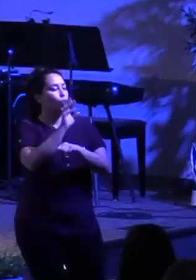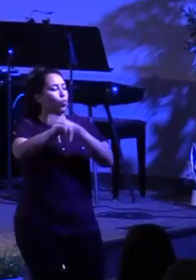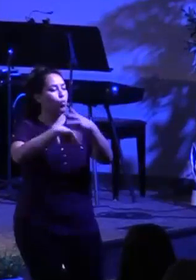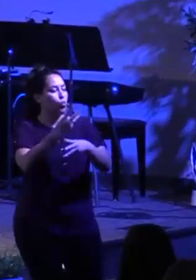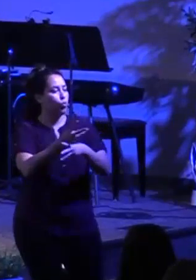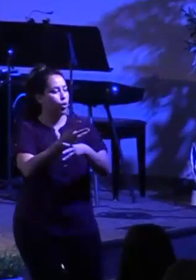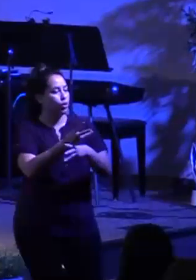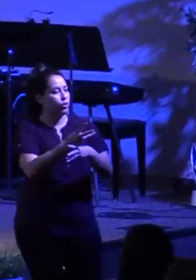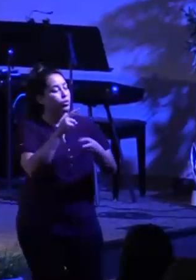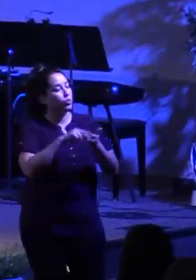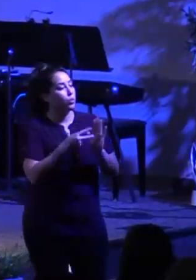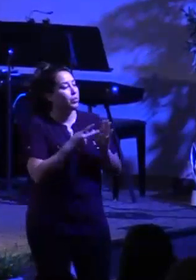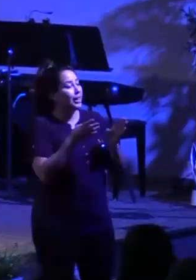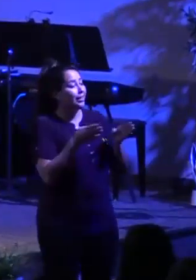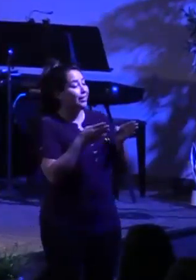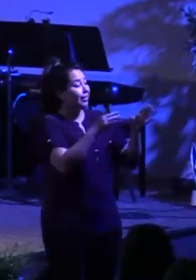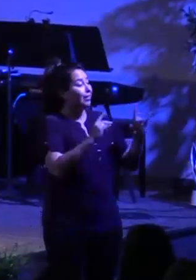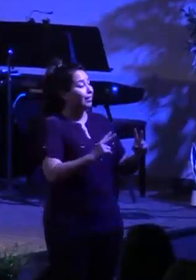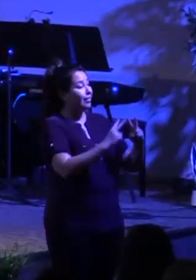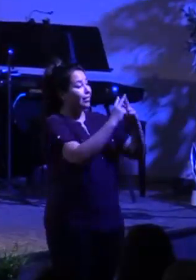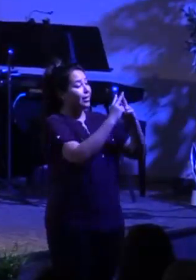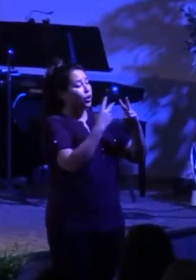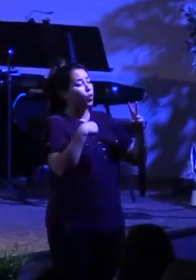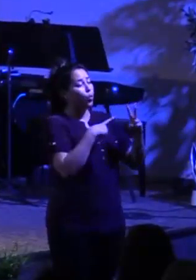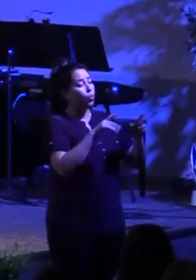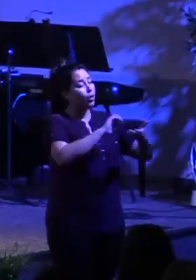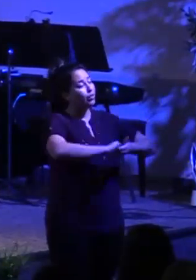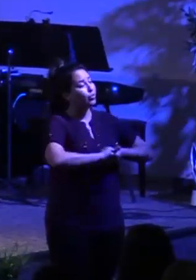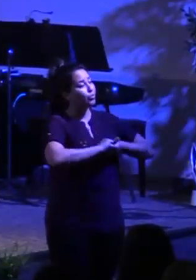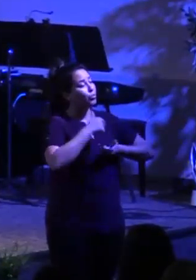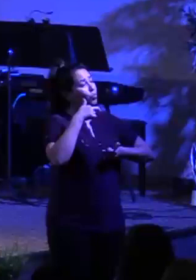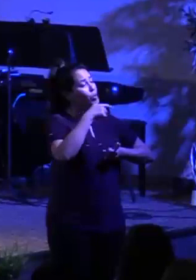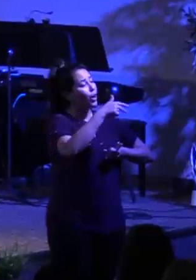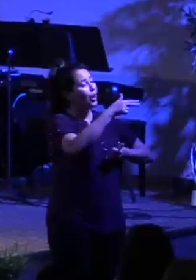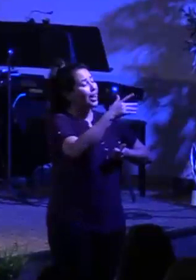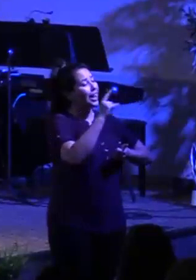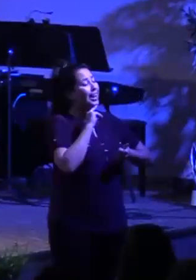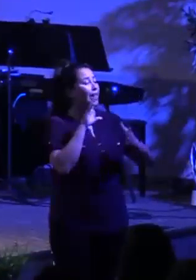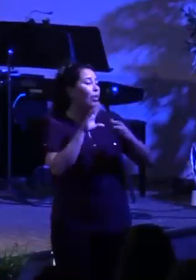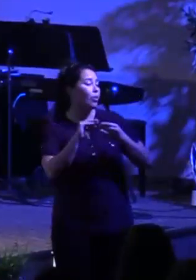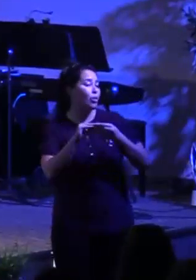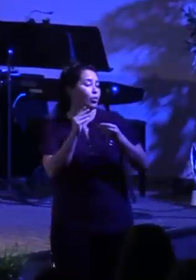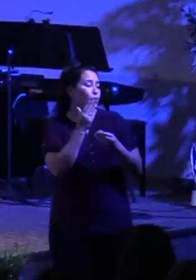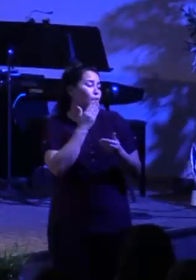down the Champs-Élysées fighting, you're walking down the Champs-Élysées hand in hand, saying sweet nothings into your partner's ear.